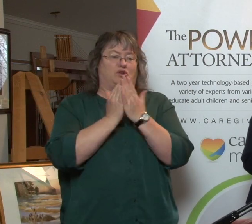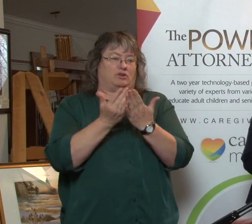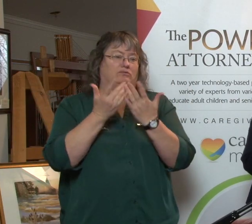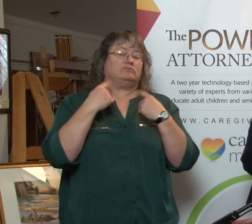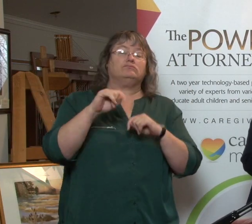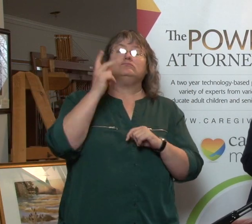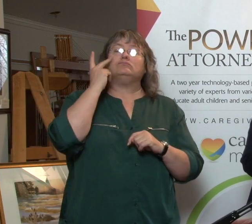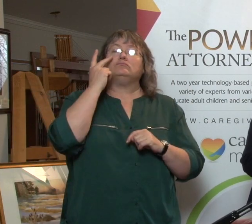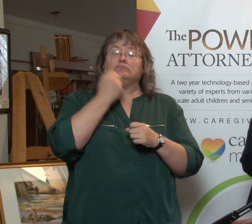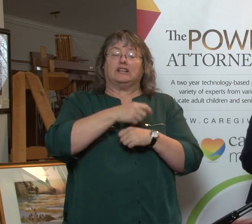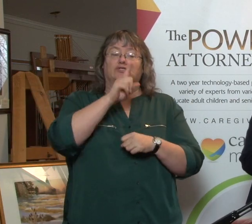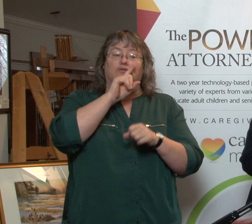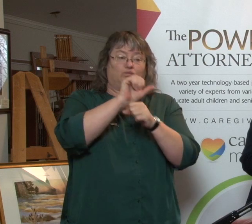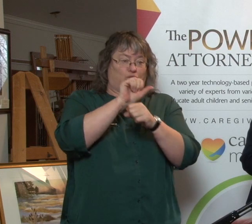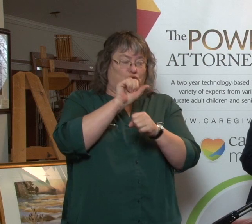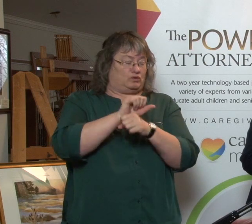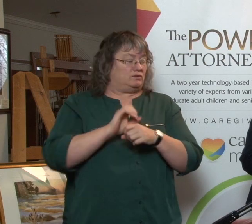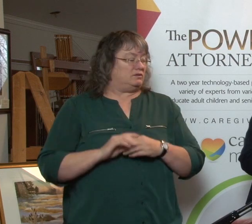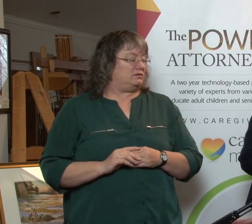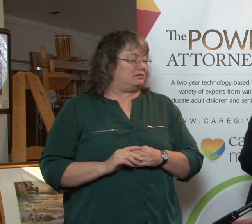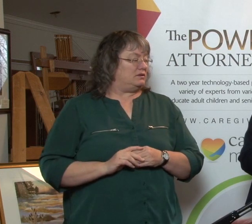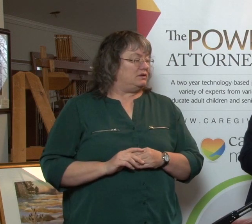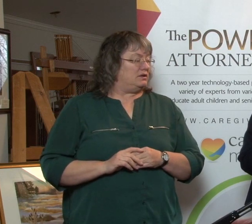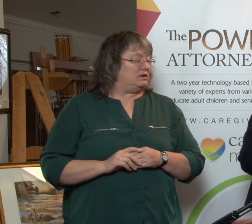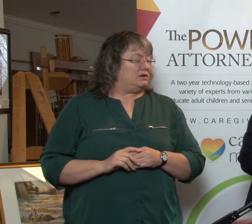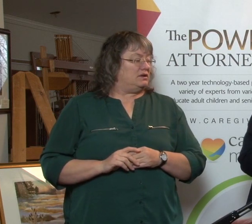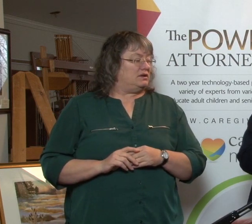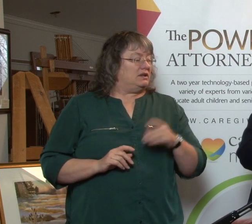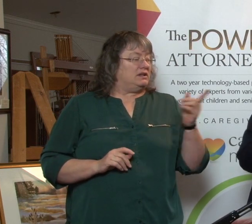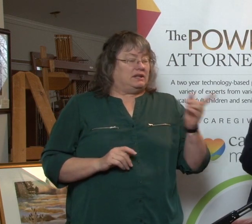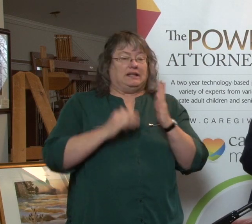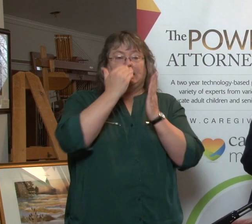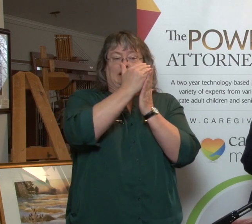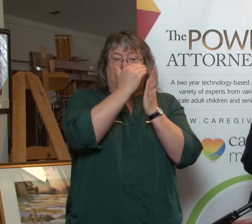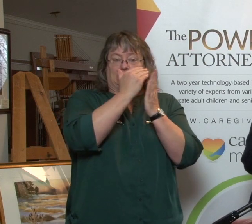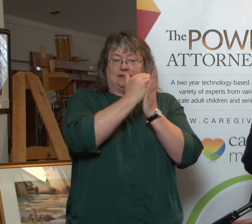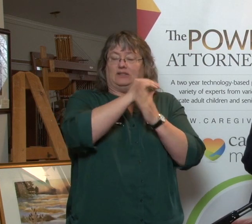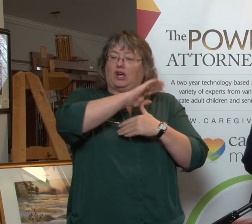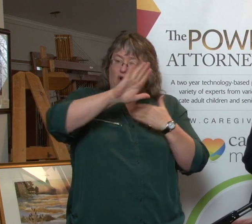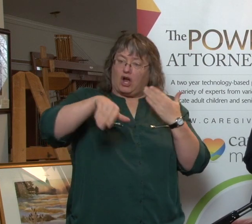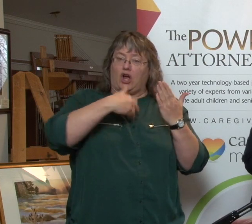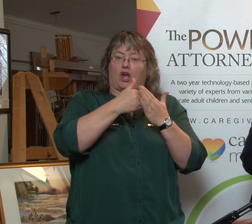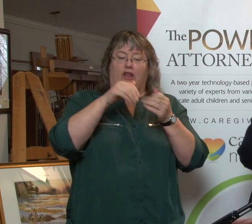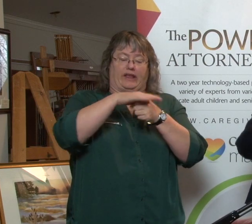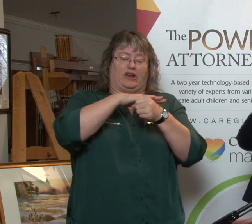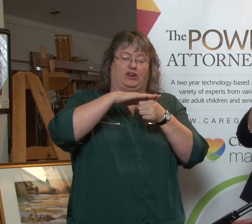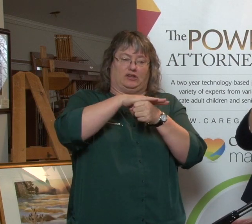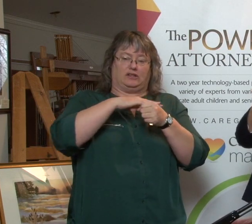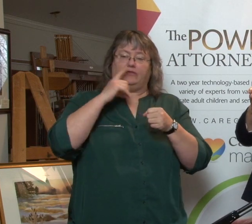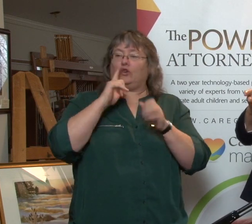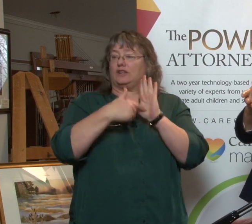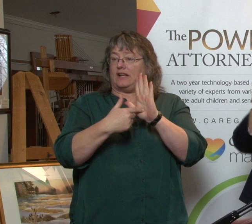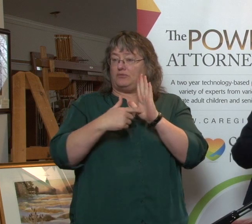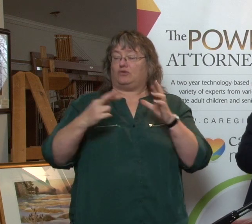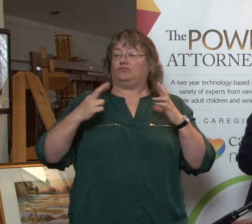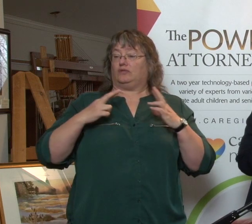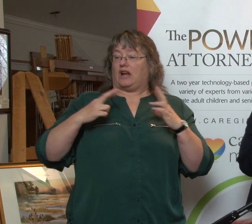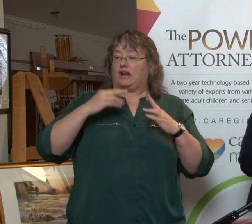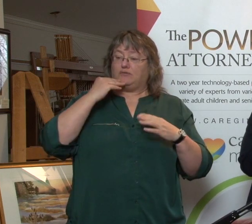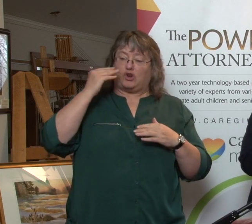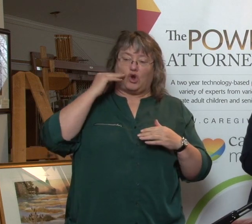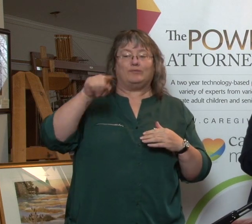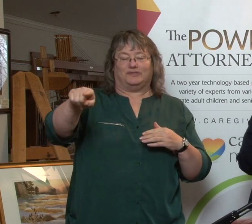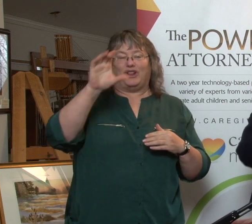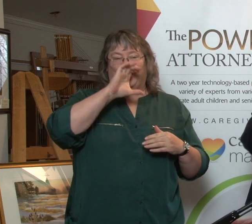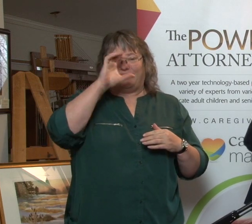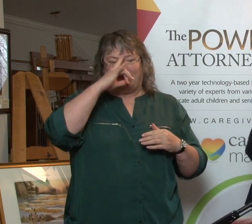work. I think that basically what this book does is it lists all the areas. In other words, for the retirement homes, like this lady is